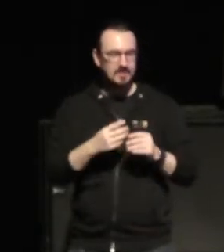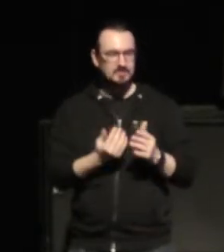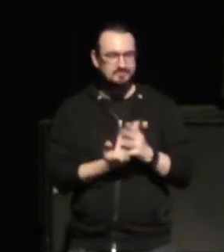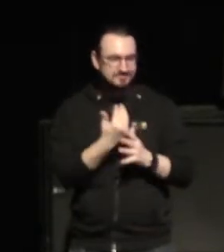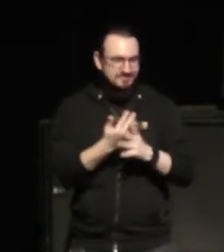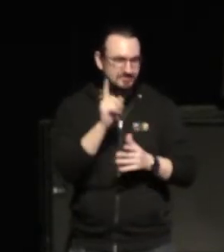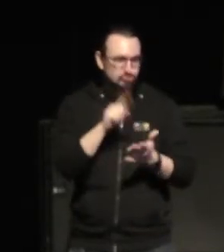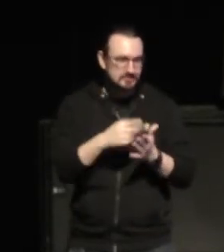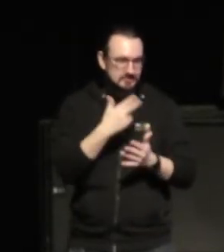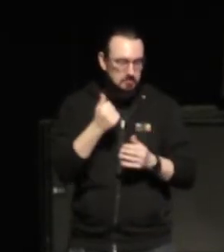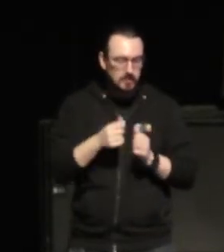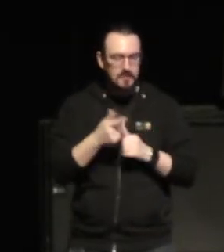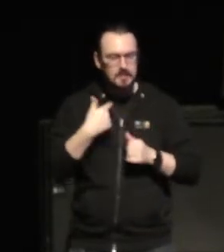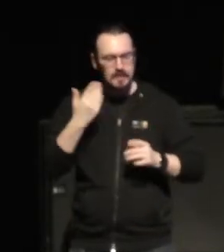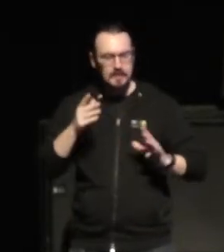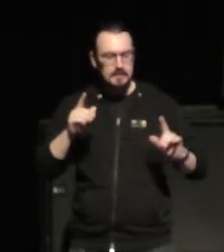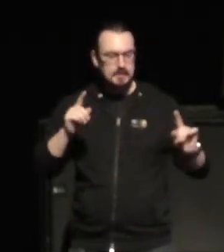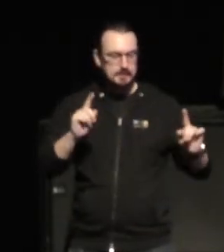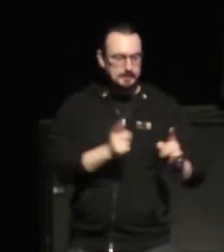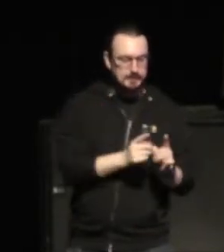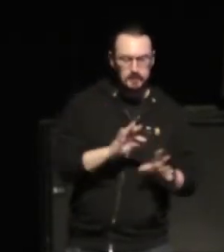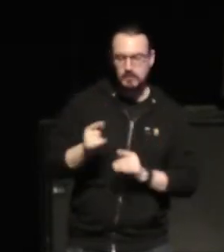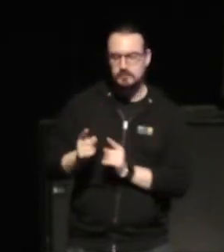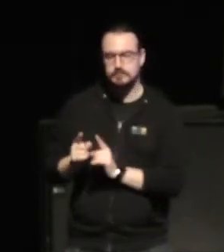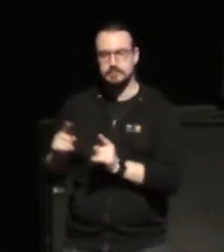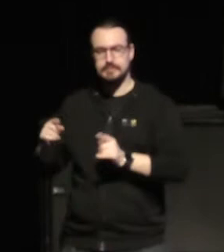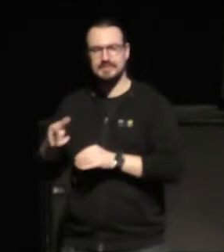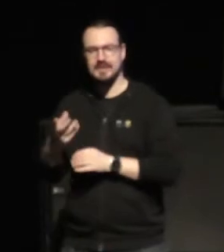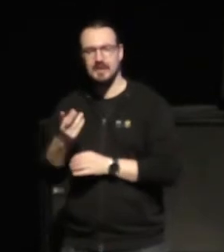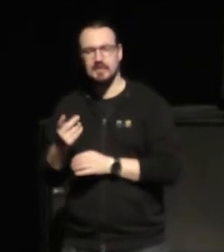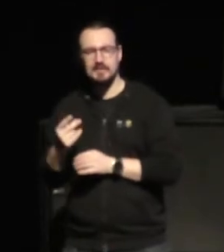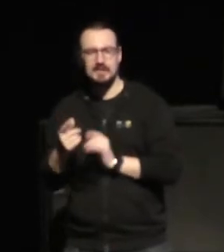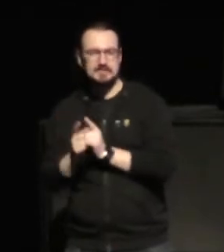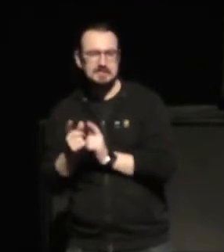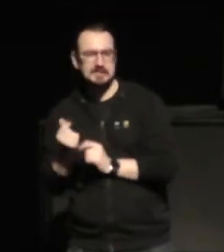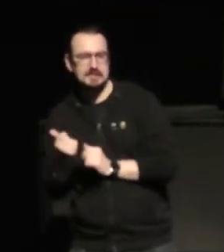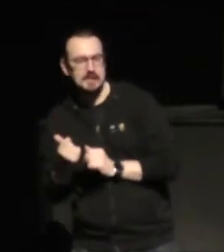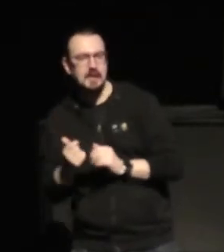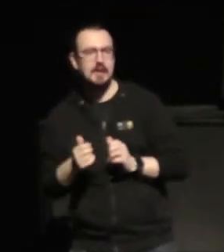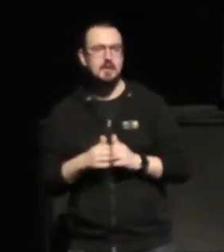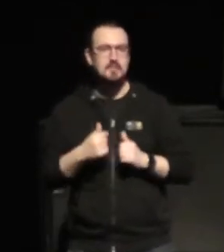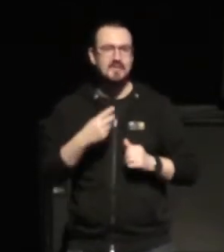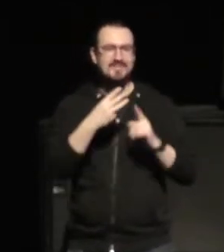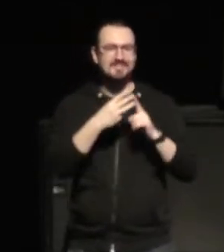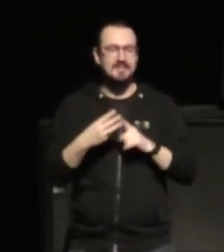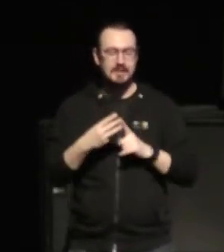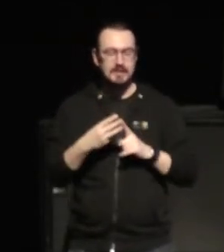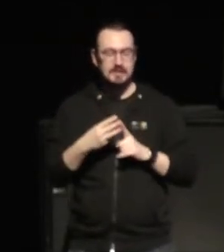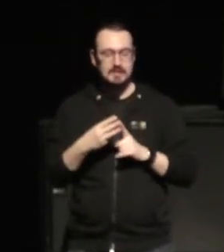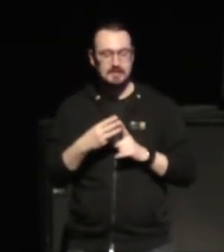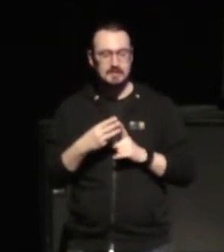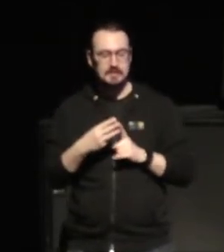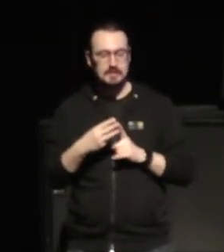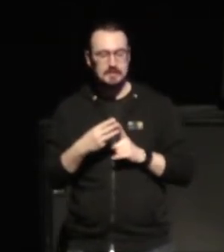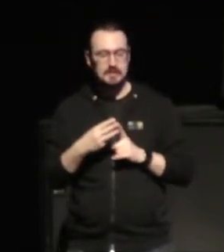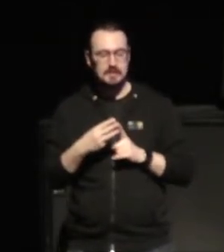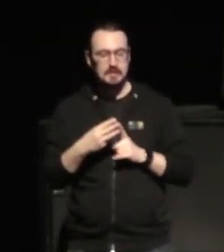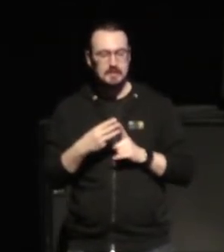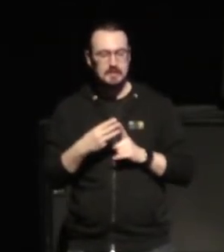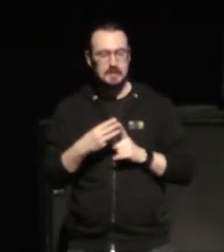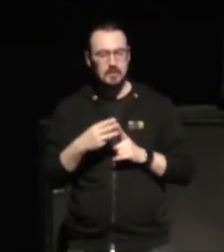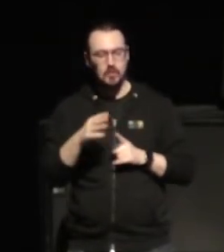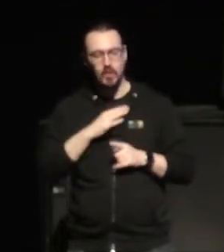likely increase in other parts, and the African continent is one example. And the third intervention would be to